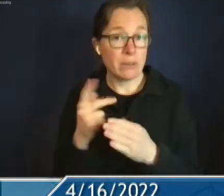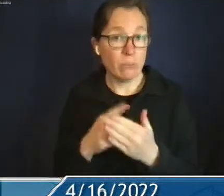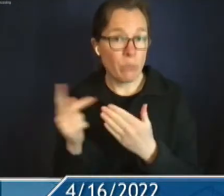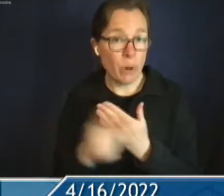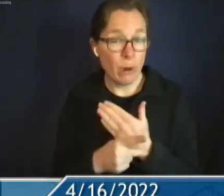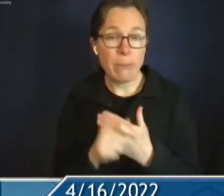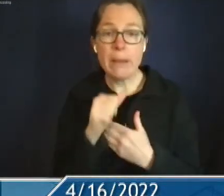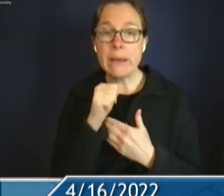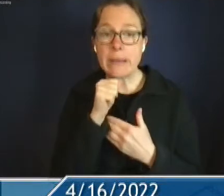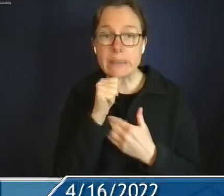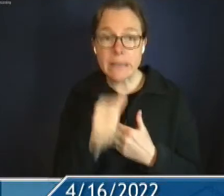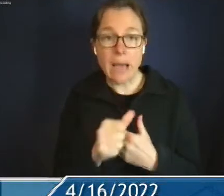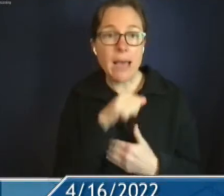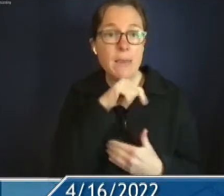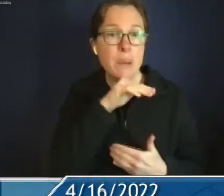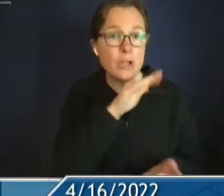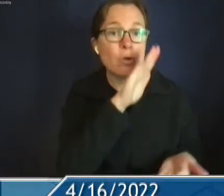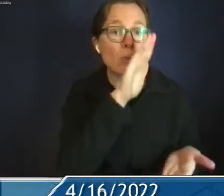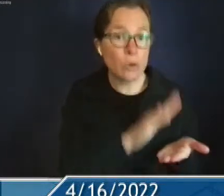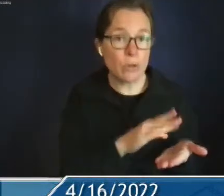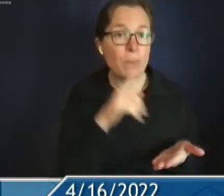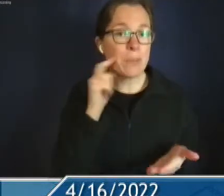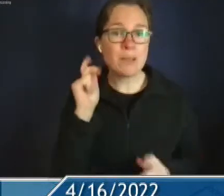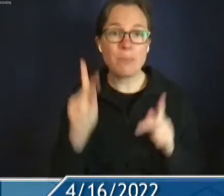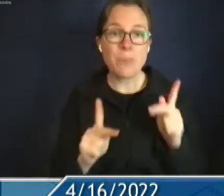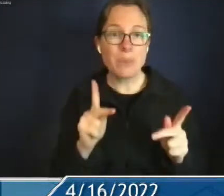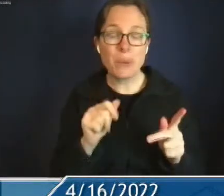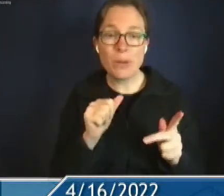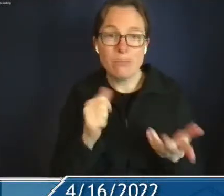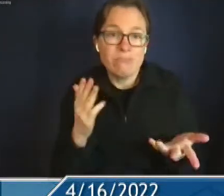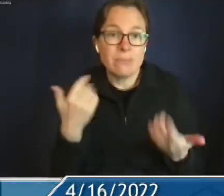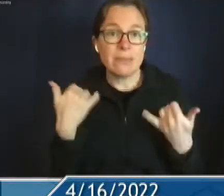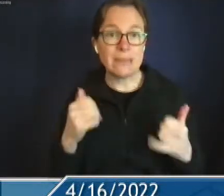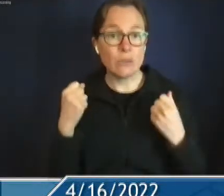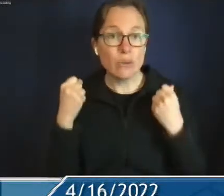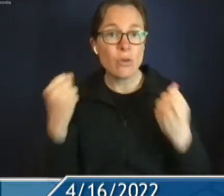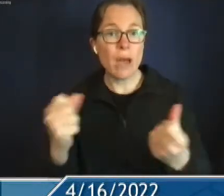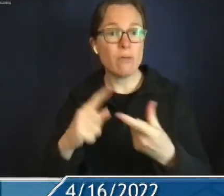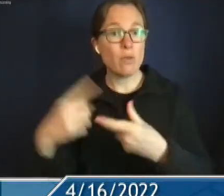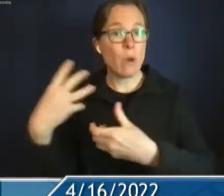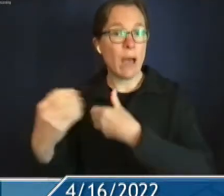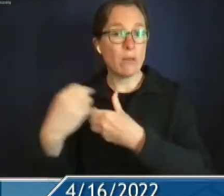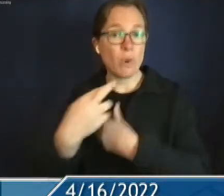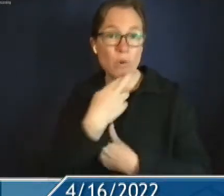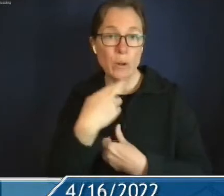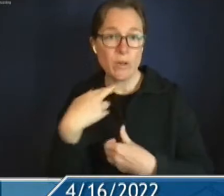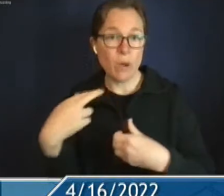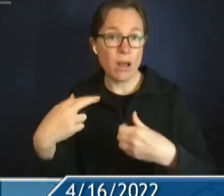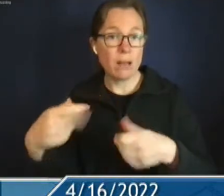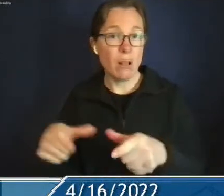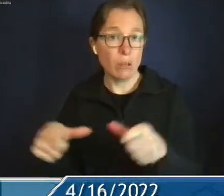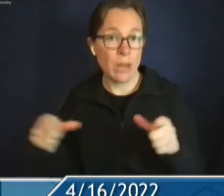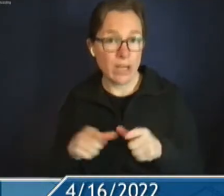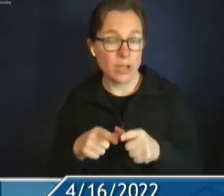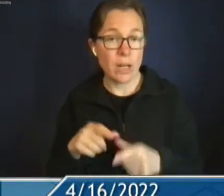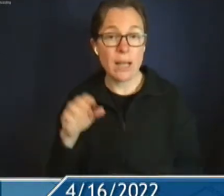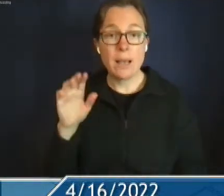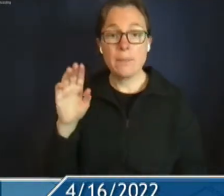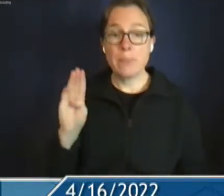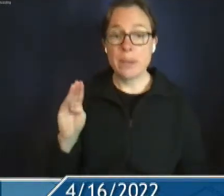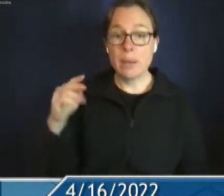reducing, as there is no guarantee that folks will not drive to these outdoor restaurant locations. The new BPS